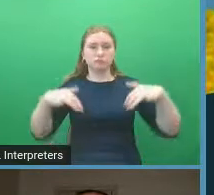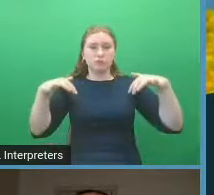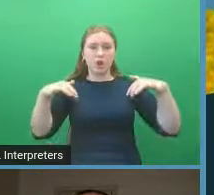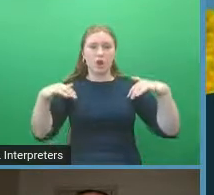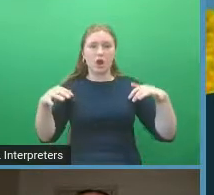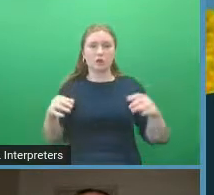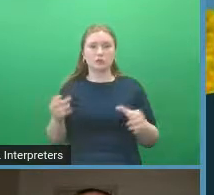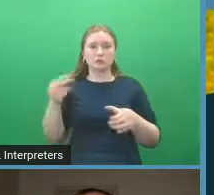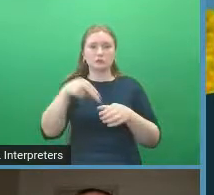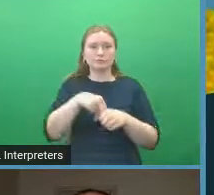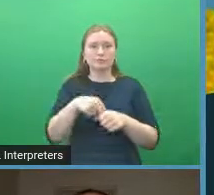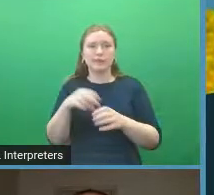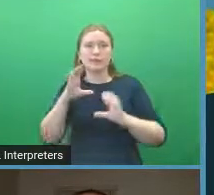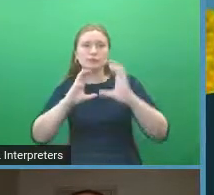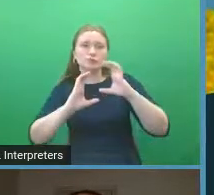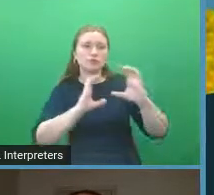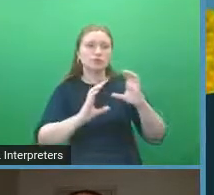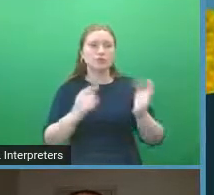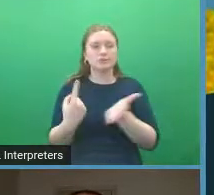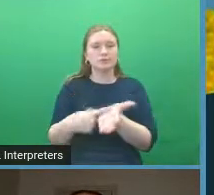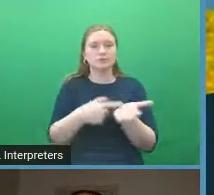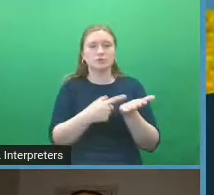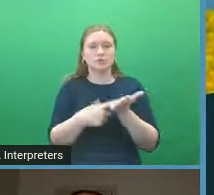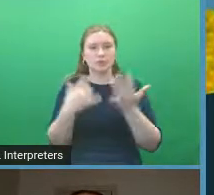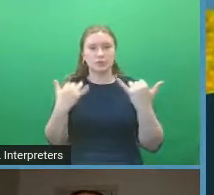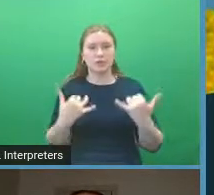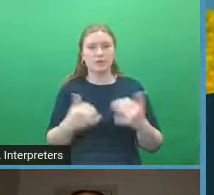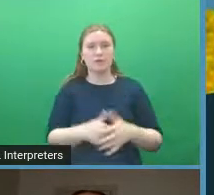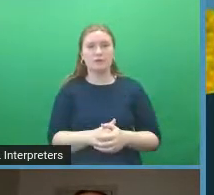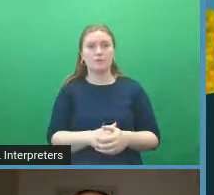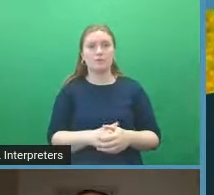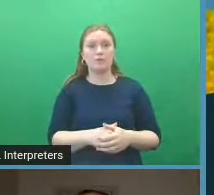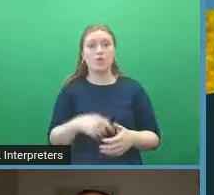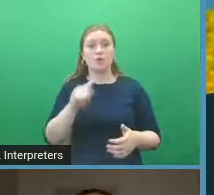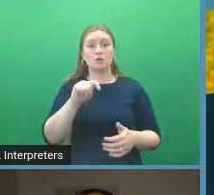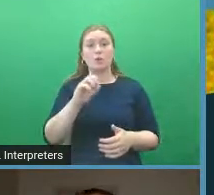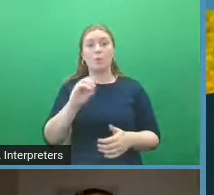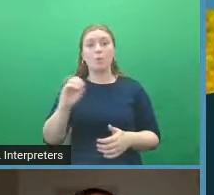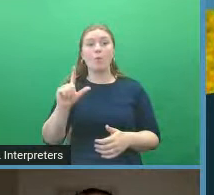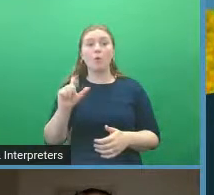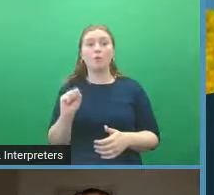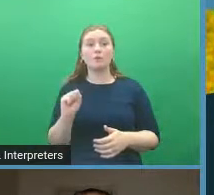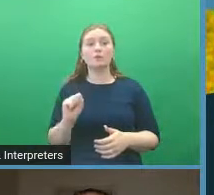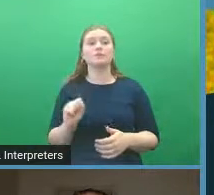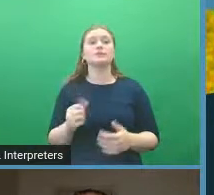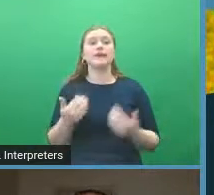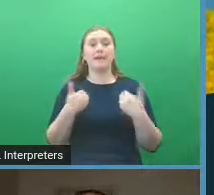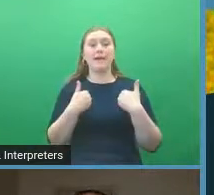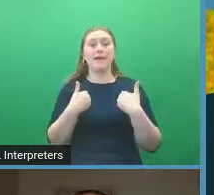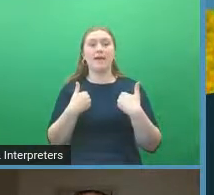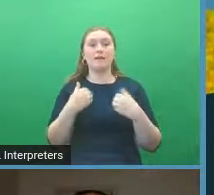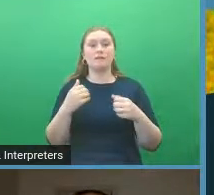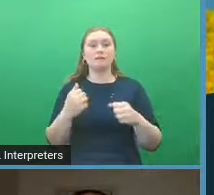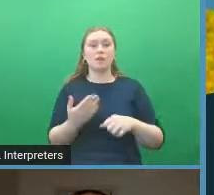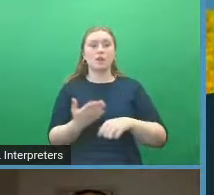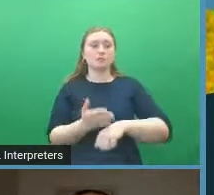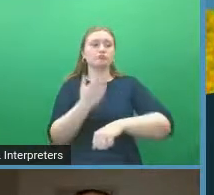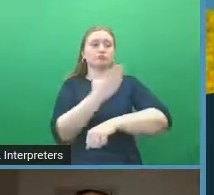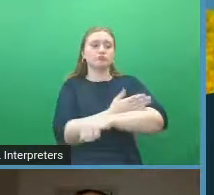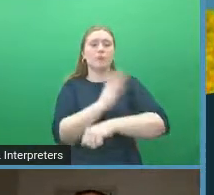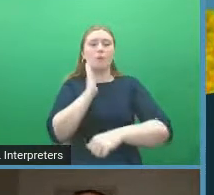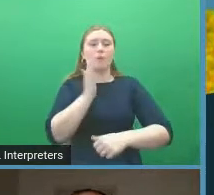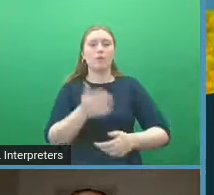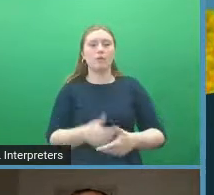of live streaming and the tools that can take them to the next level. Our first section is on use cases. We will dive into parts of Zoom that